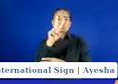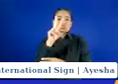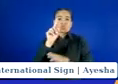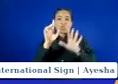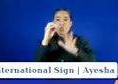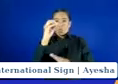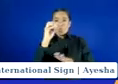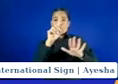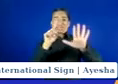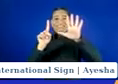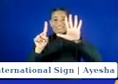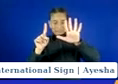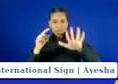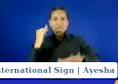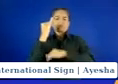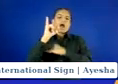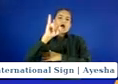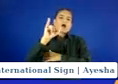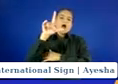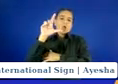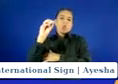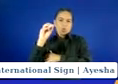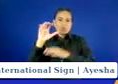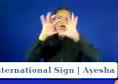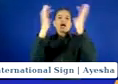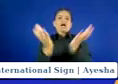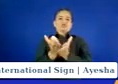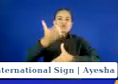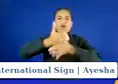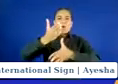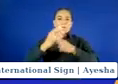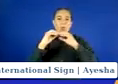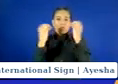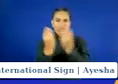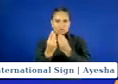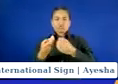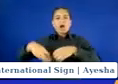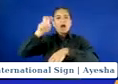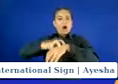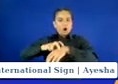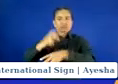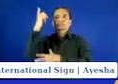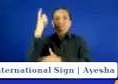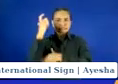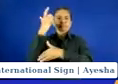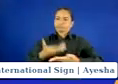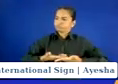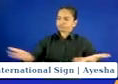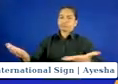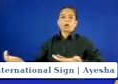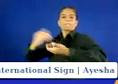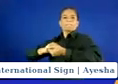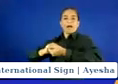a partnership to support Zambia, Malawi, Mozambique, Vietnam, and Tanzania in areas